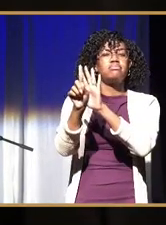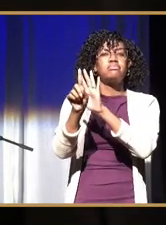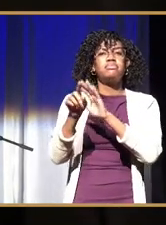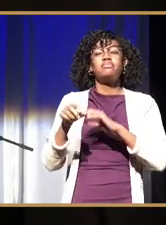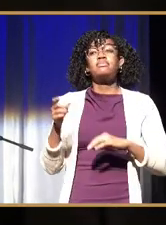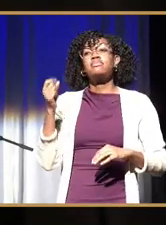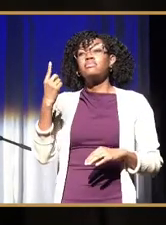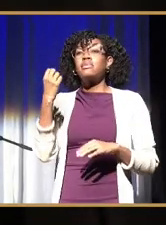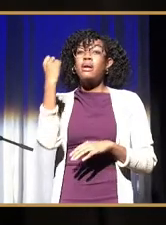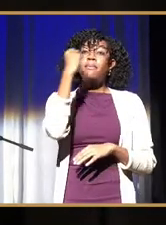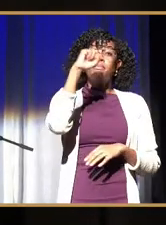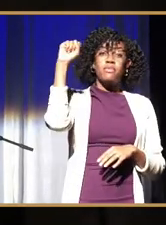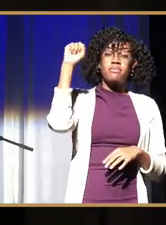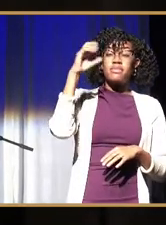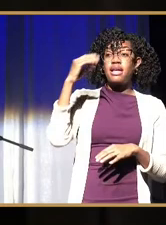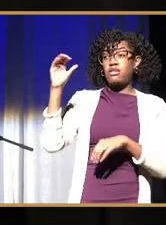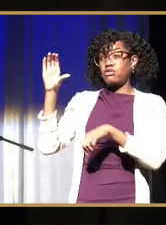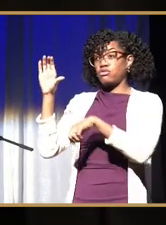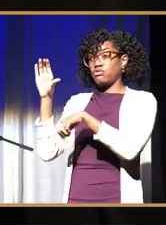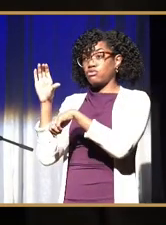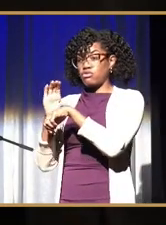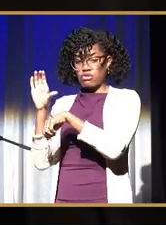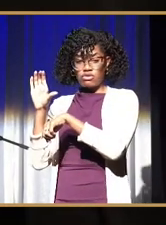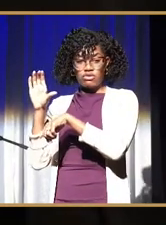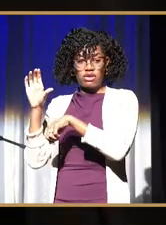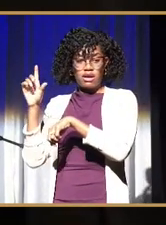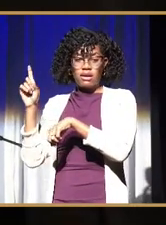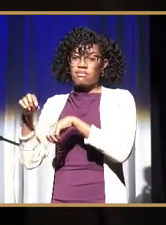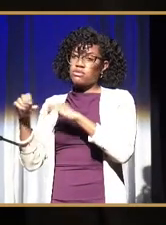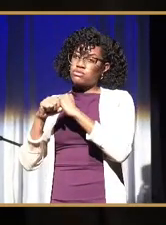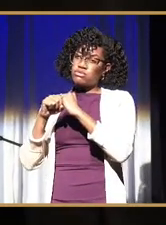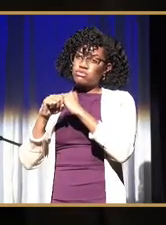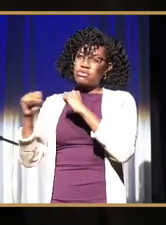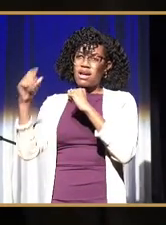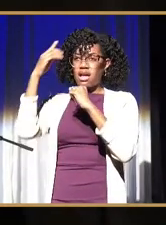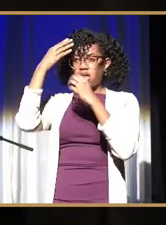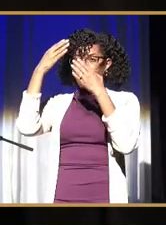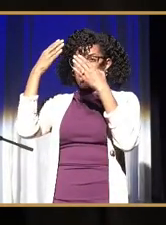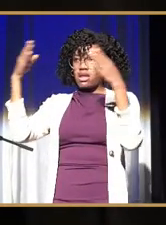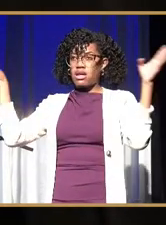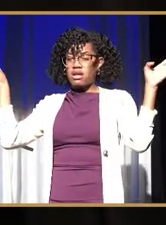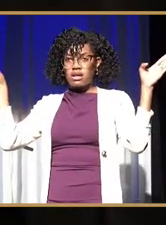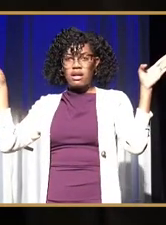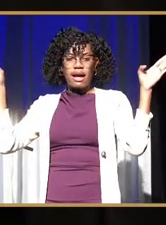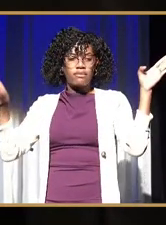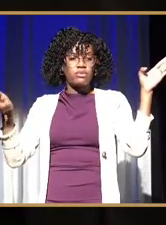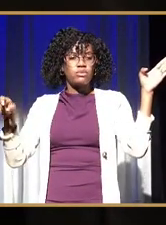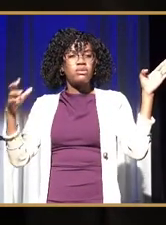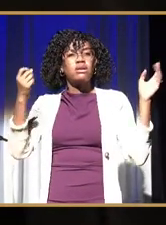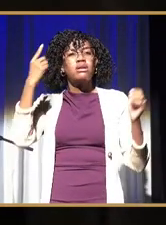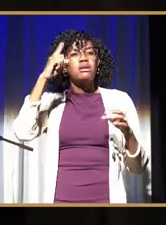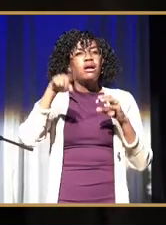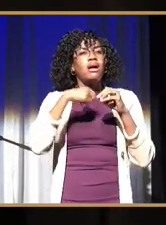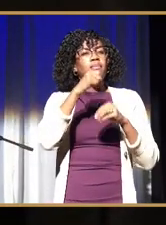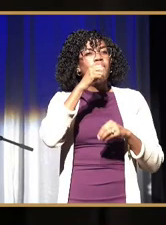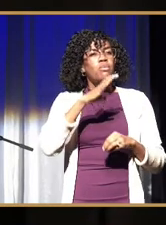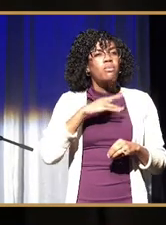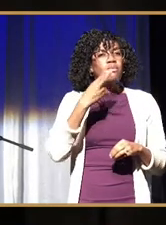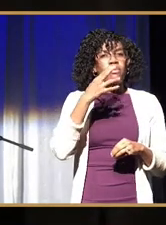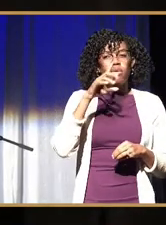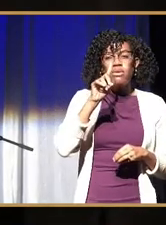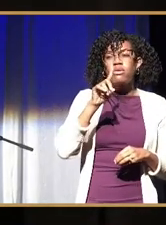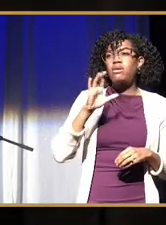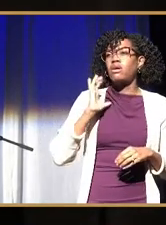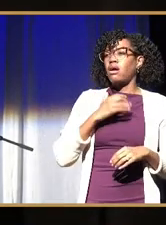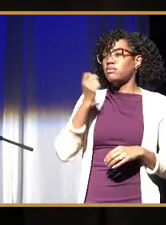movement and the church must stretch. It must stretch its understanding of womanhood, stretch its